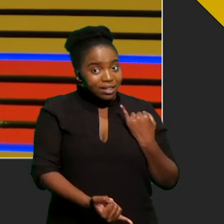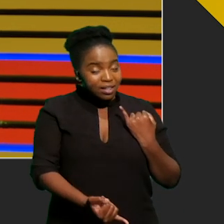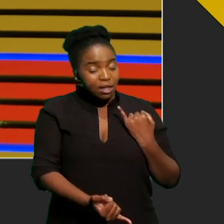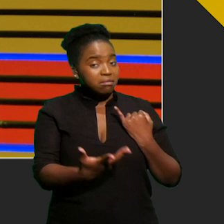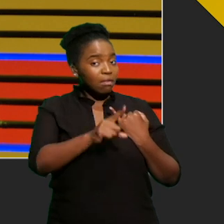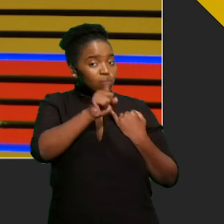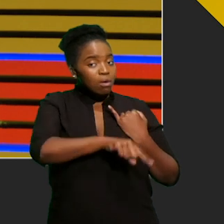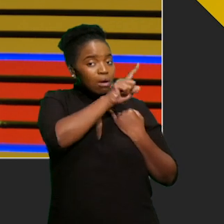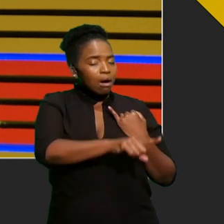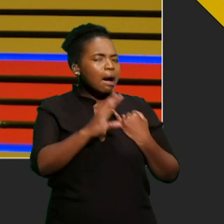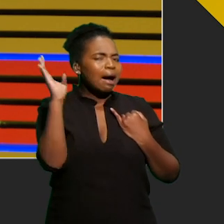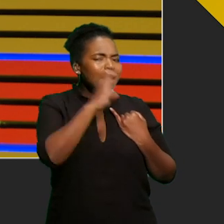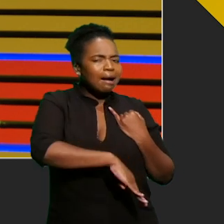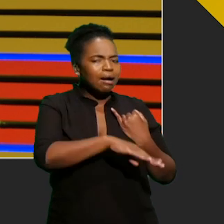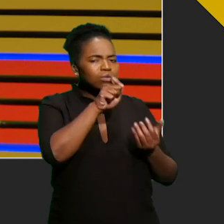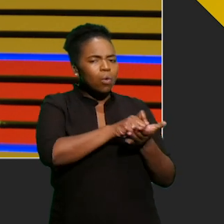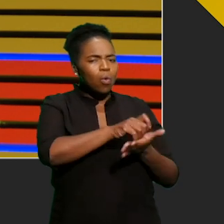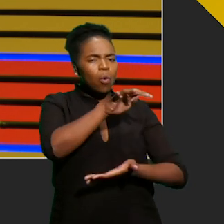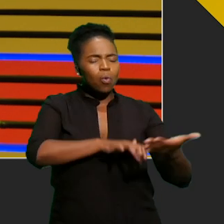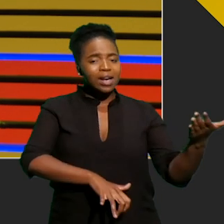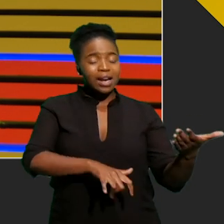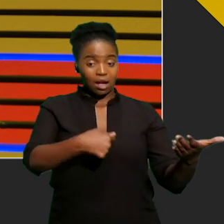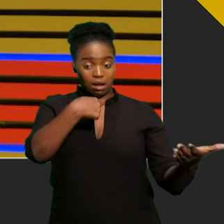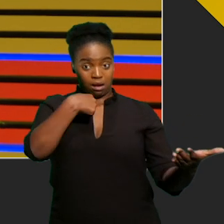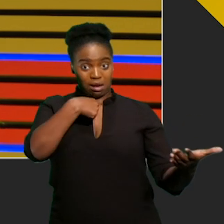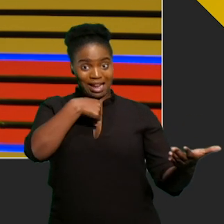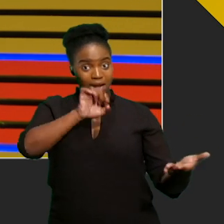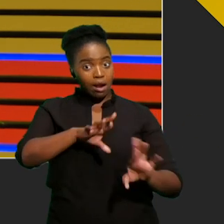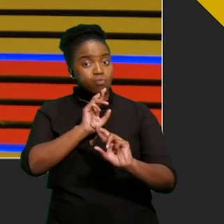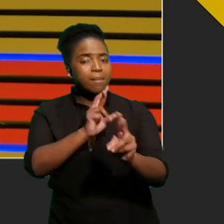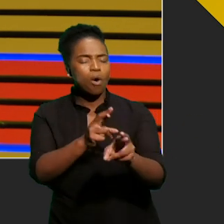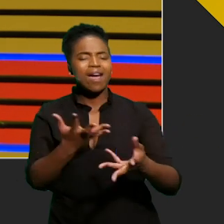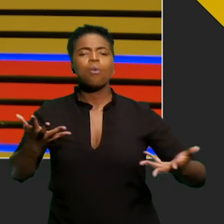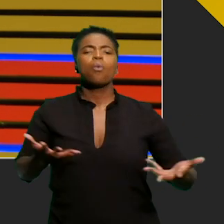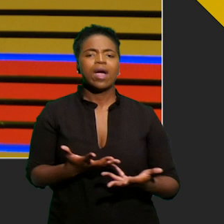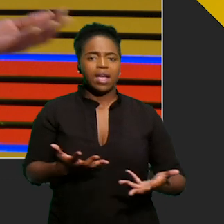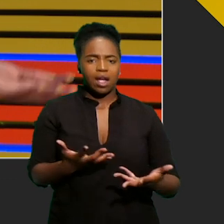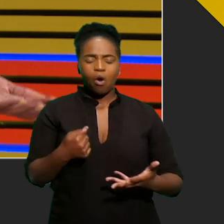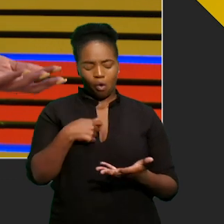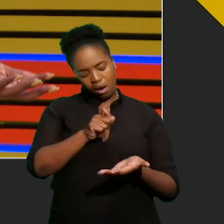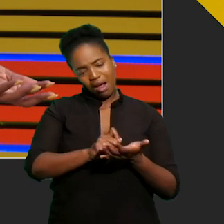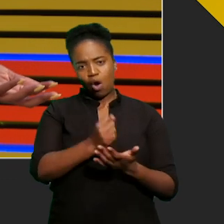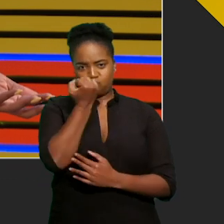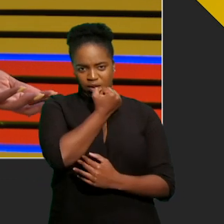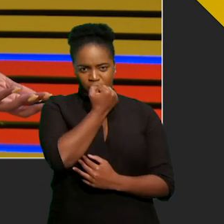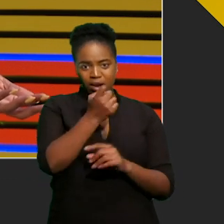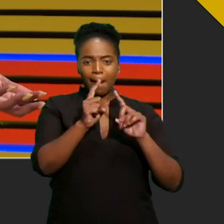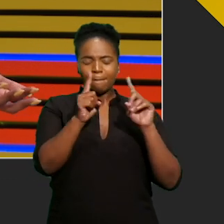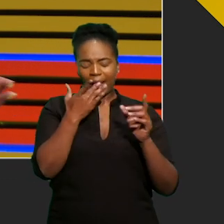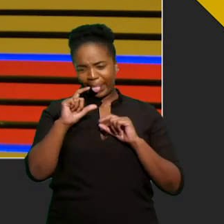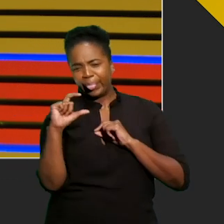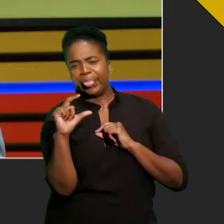phosho or ba report a story sa a sennete ke mang aba botsisang gore ba gone go ngwala yona apology on yo ba ithelago ka page